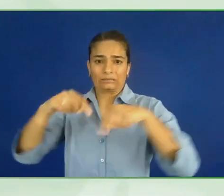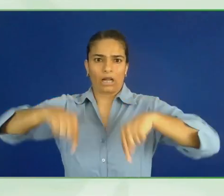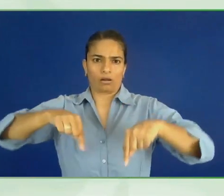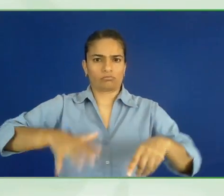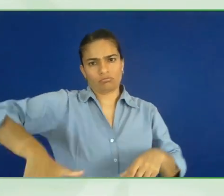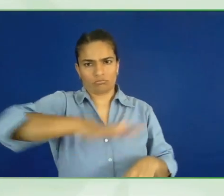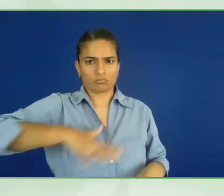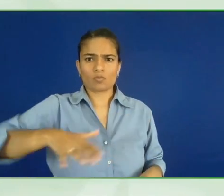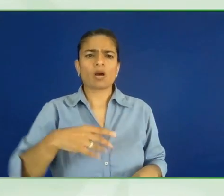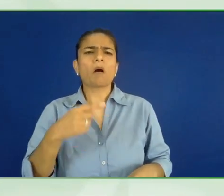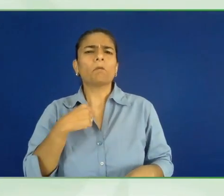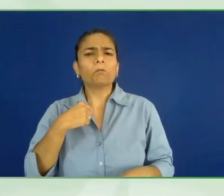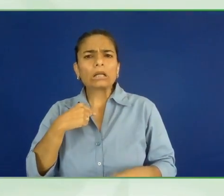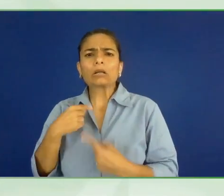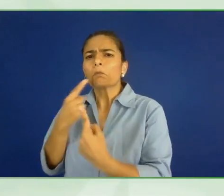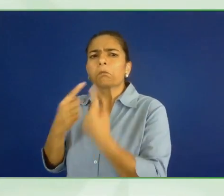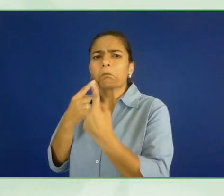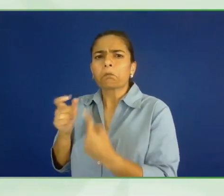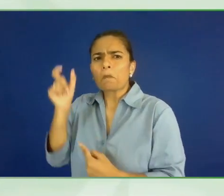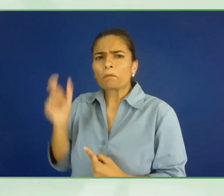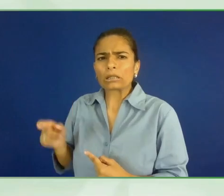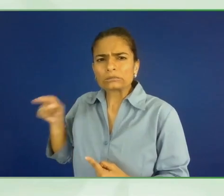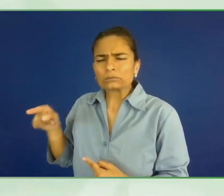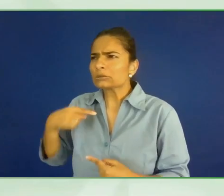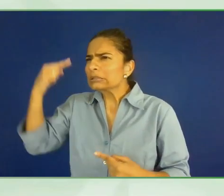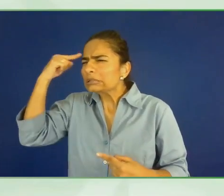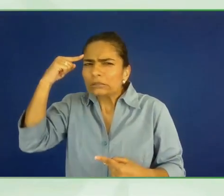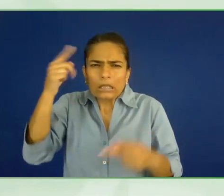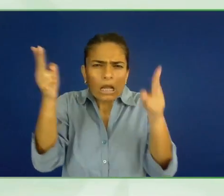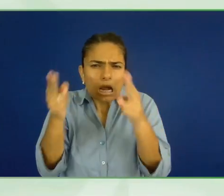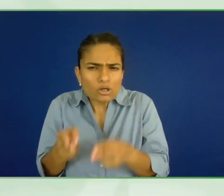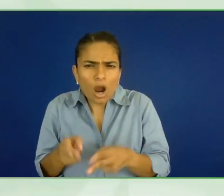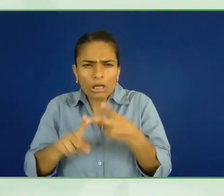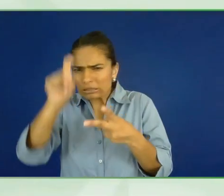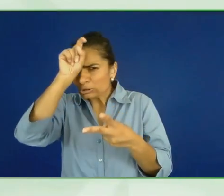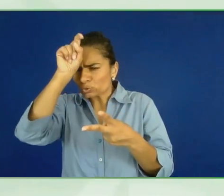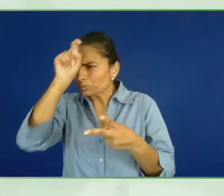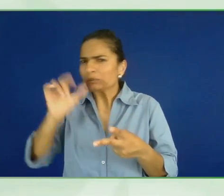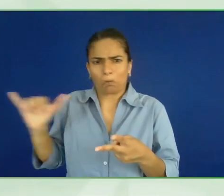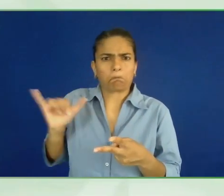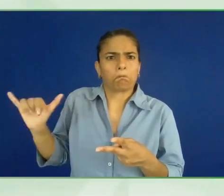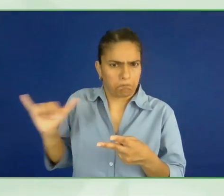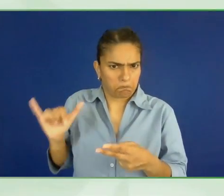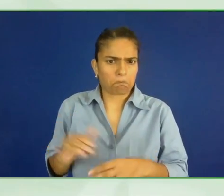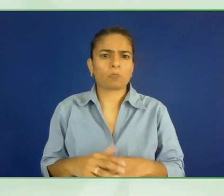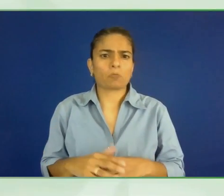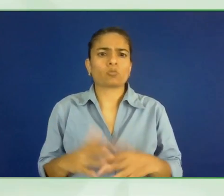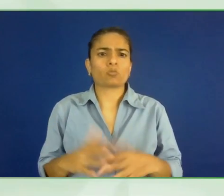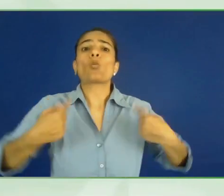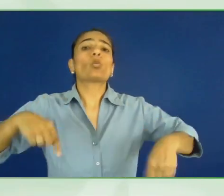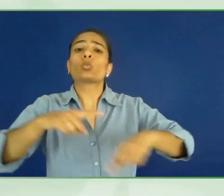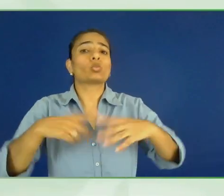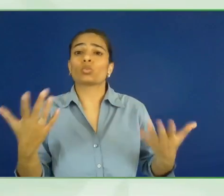similar situation. So what we have done is we've sort of created a shadow organization for the government, where a lot of the things that the government does, we are